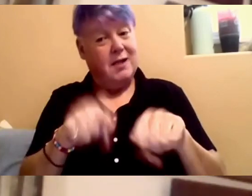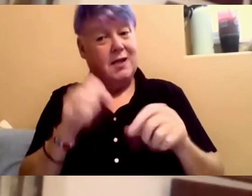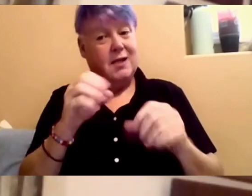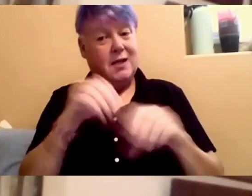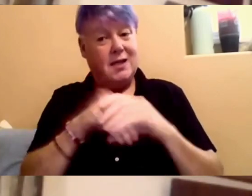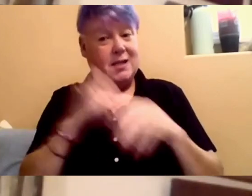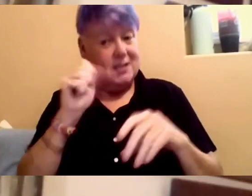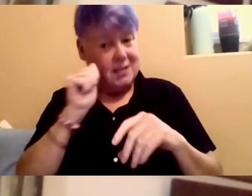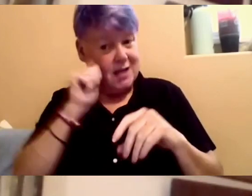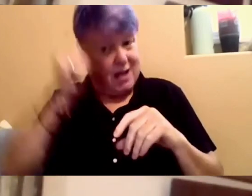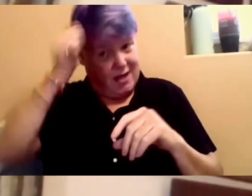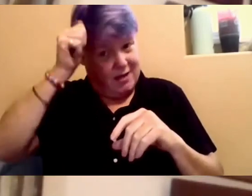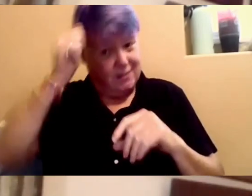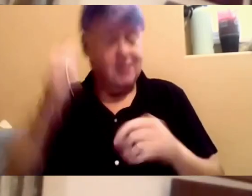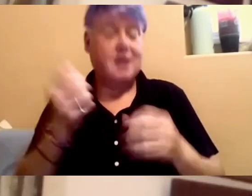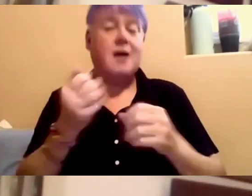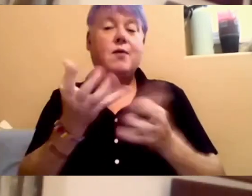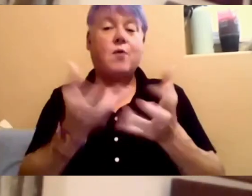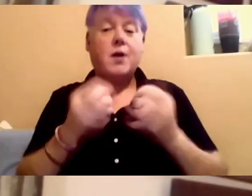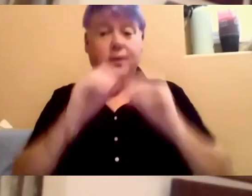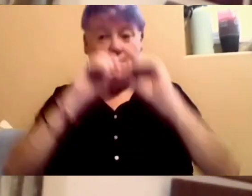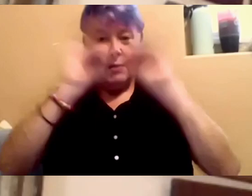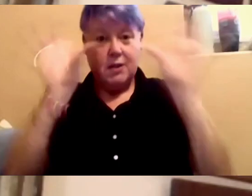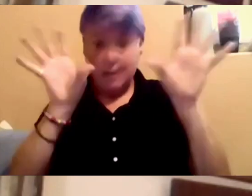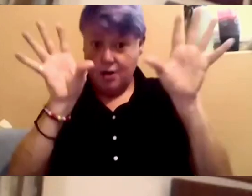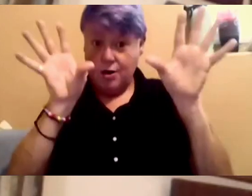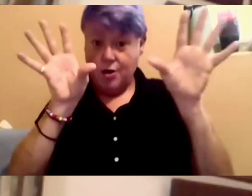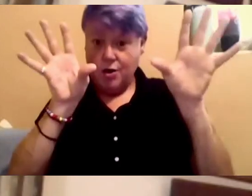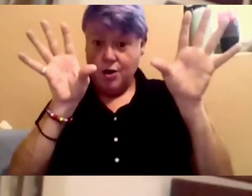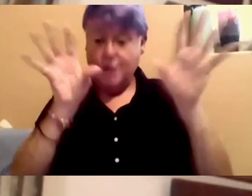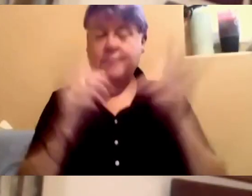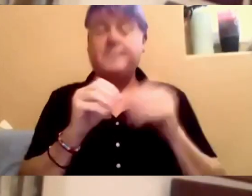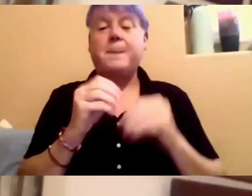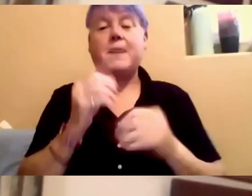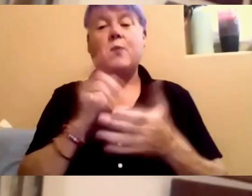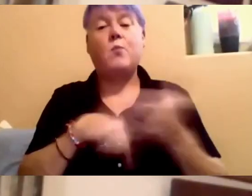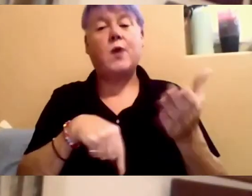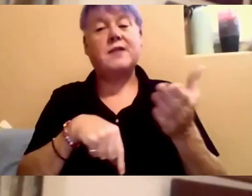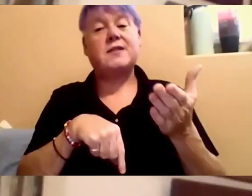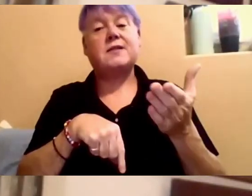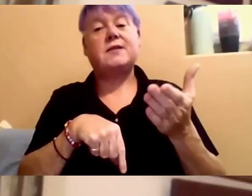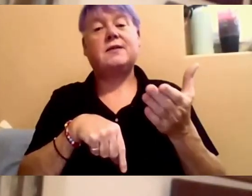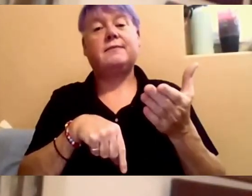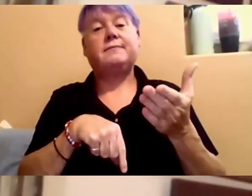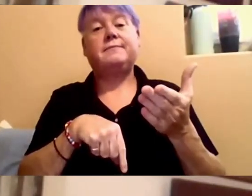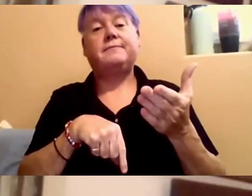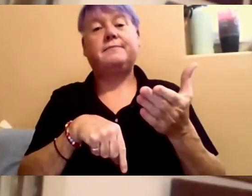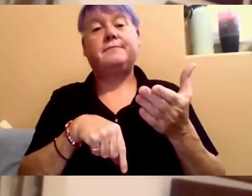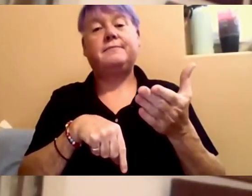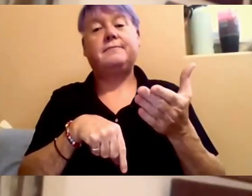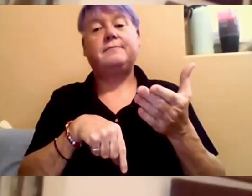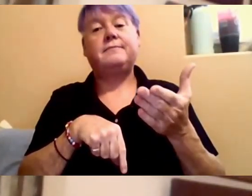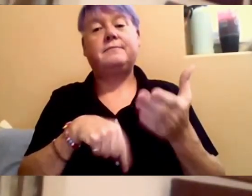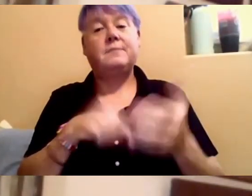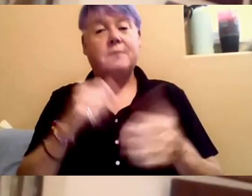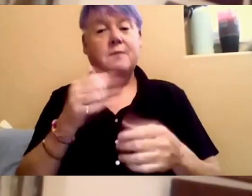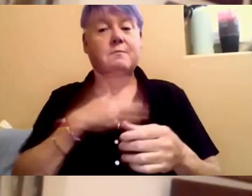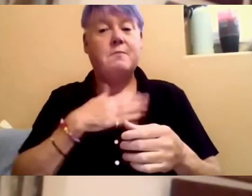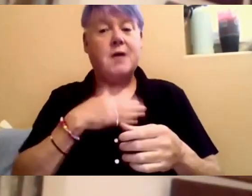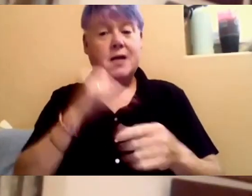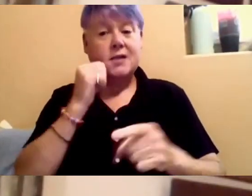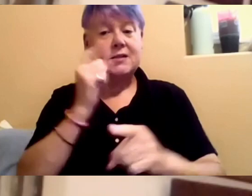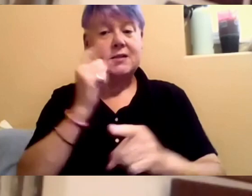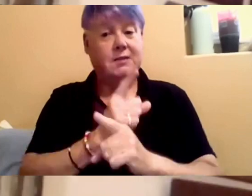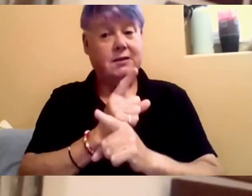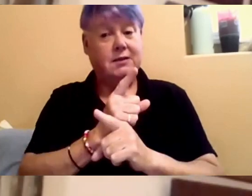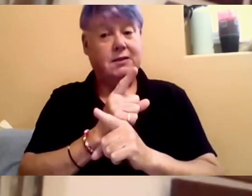clear on what they would be. But my sister was